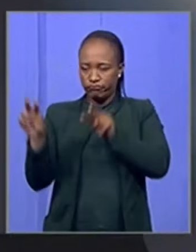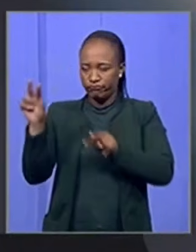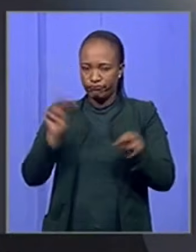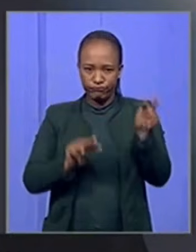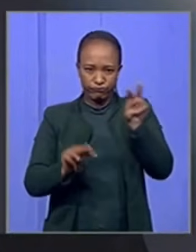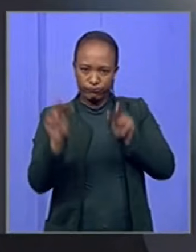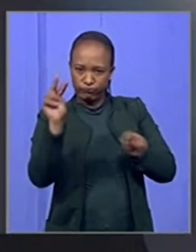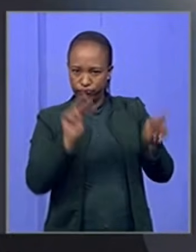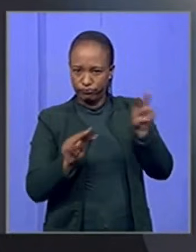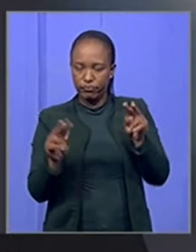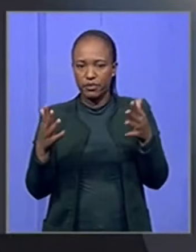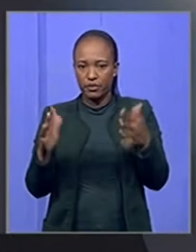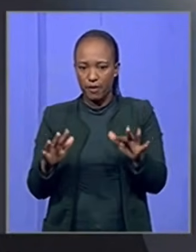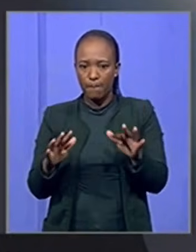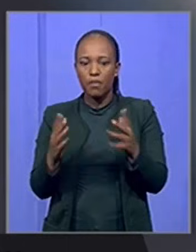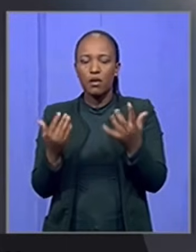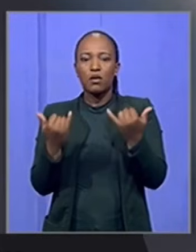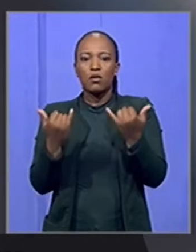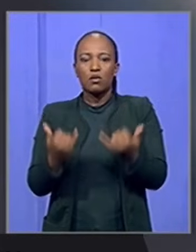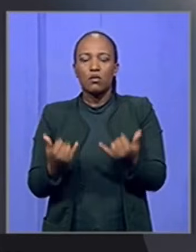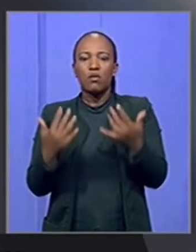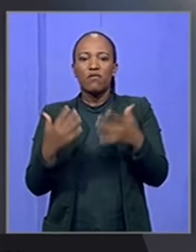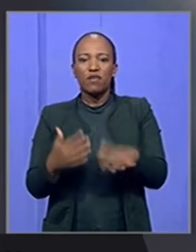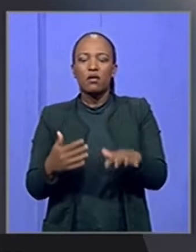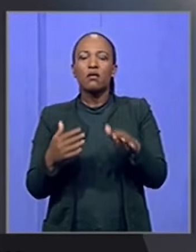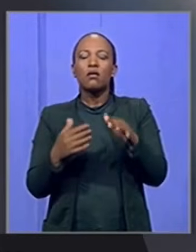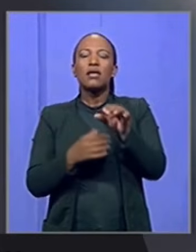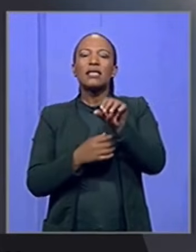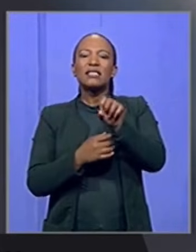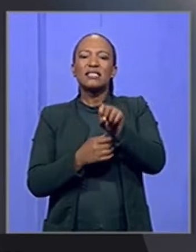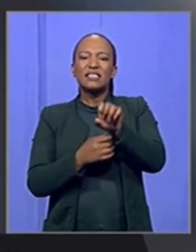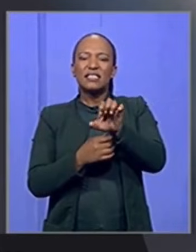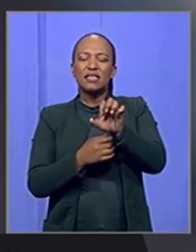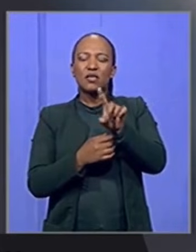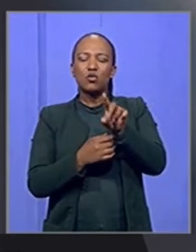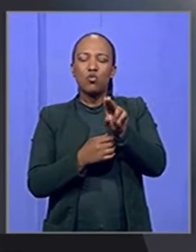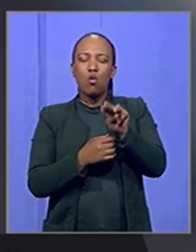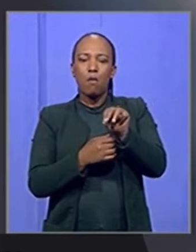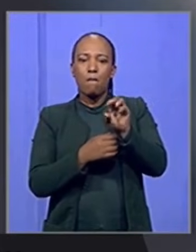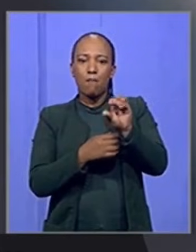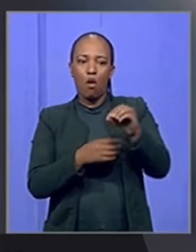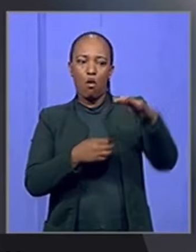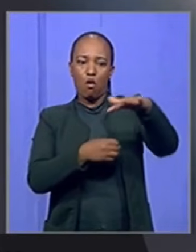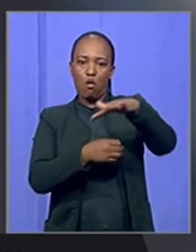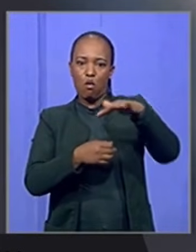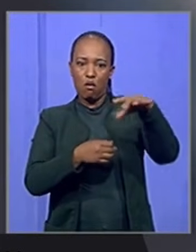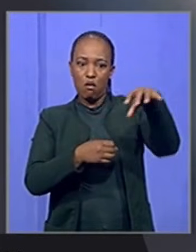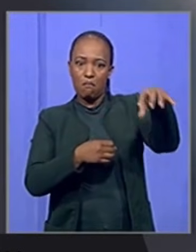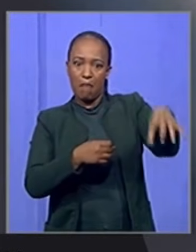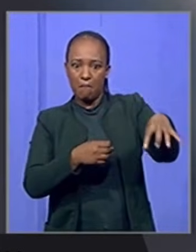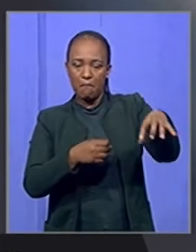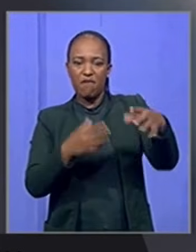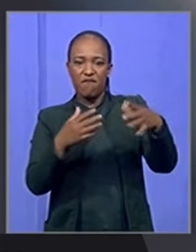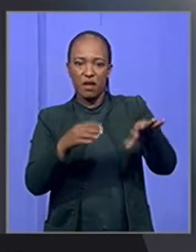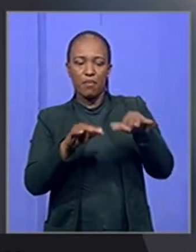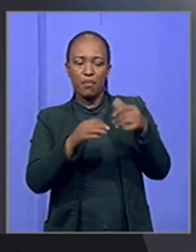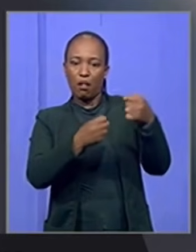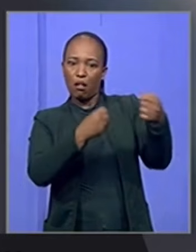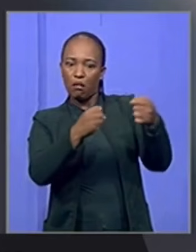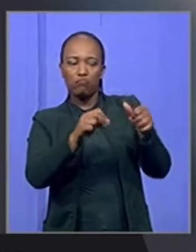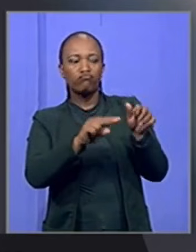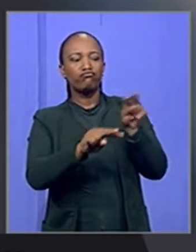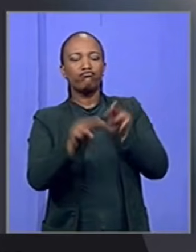sengwa tsatsi la gompieno go ka phatlalatsa setlhopha sa batho ko Situmo Park se seneng se paregile tsela. Mme re dira boikuelong baaging